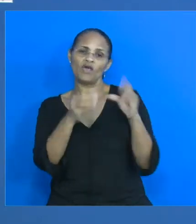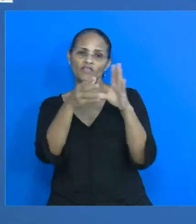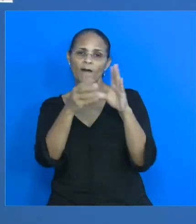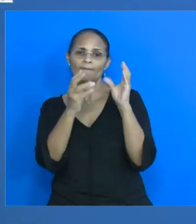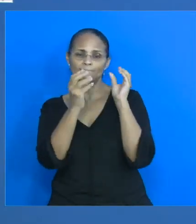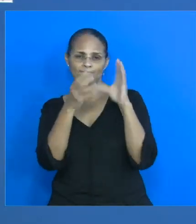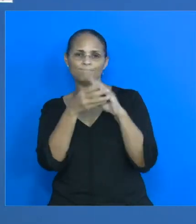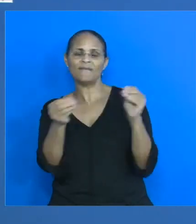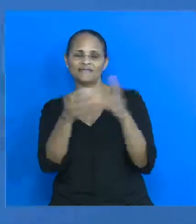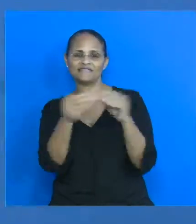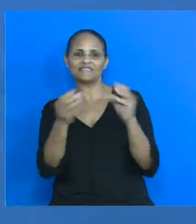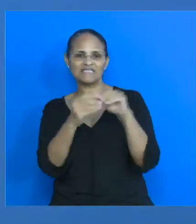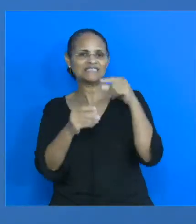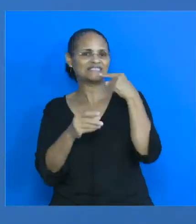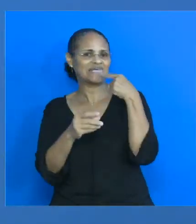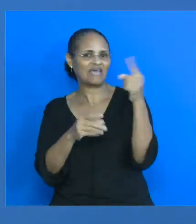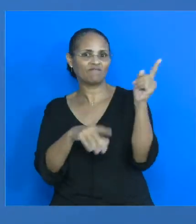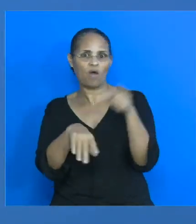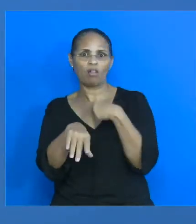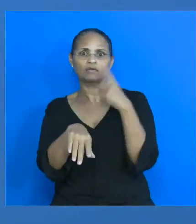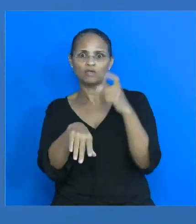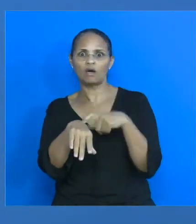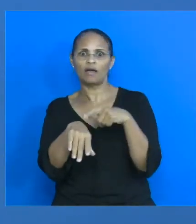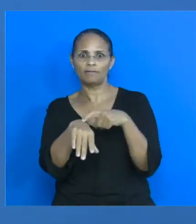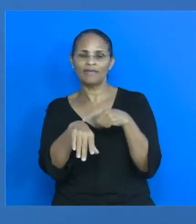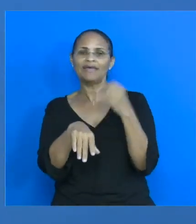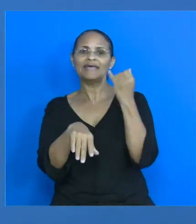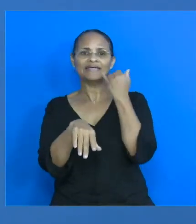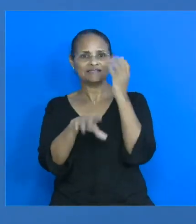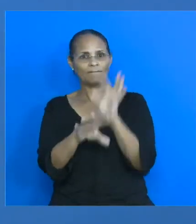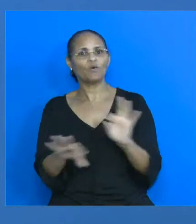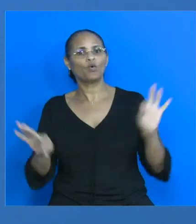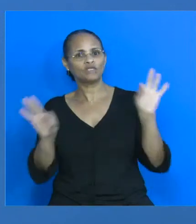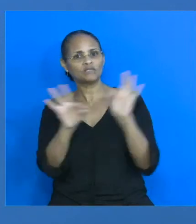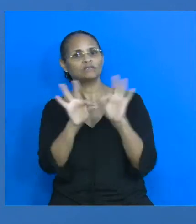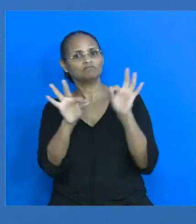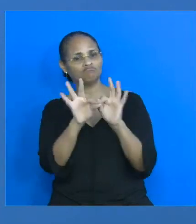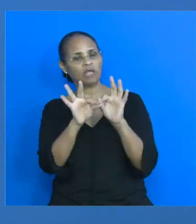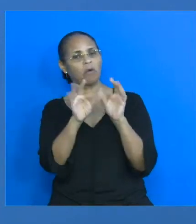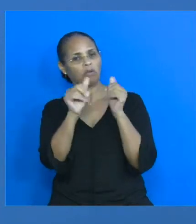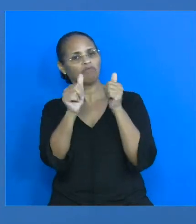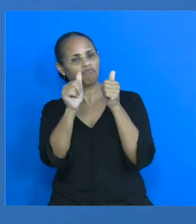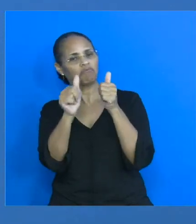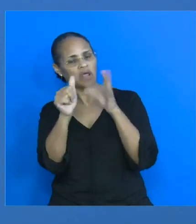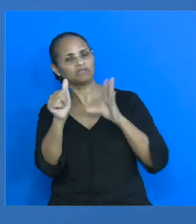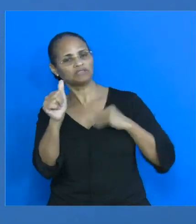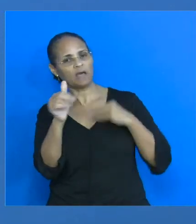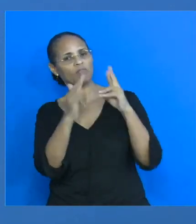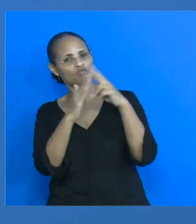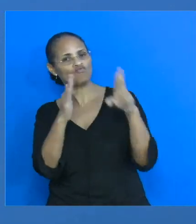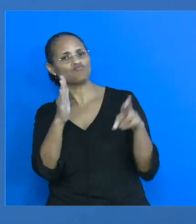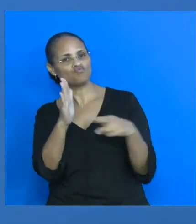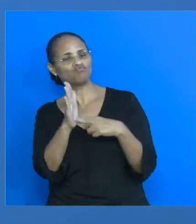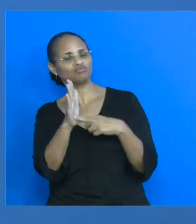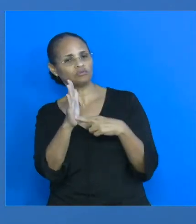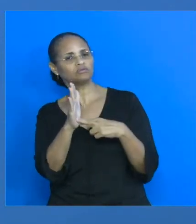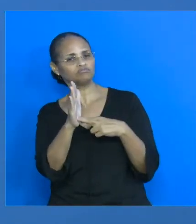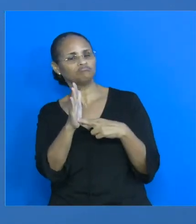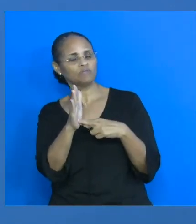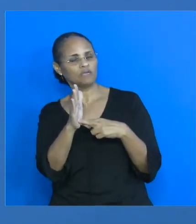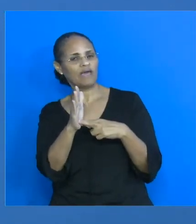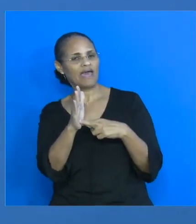Health and I had been saying for a very long time, that it is very important that we follow the rules very important that we follow the regulations, and we